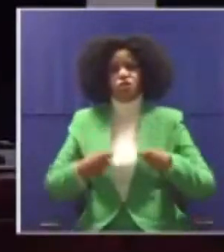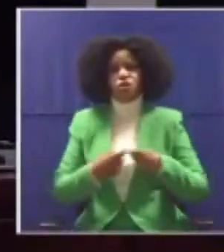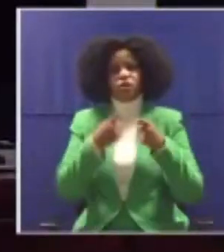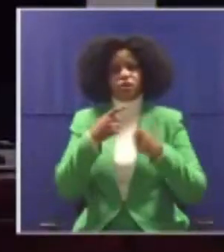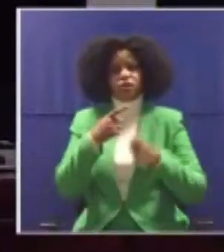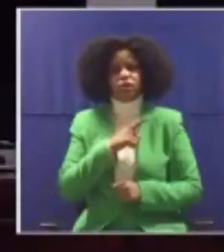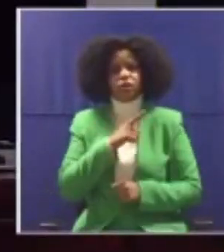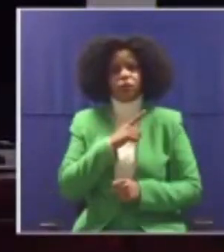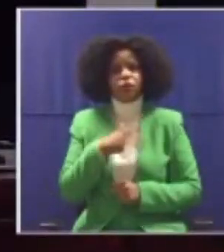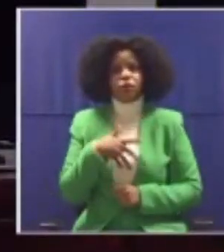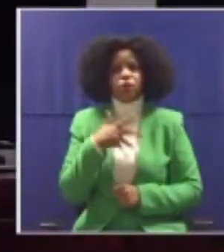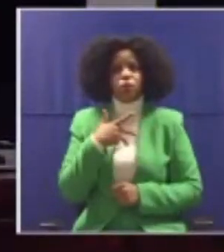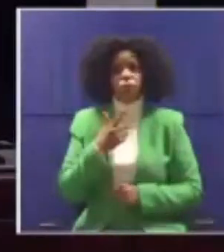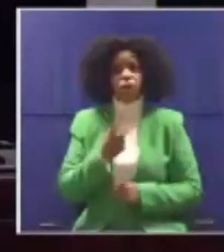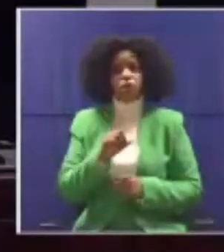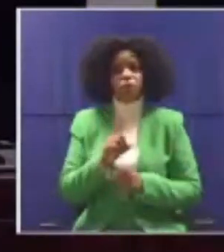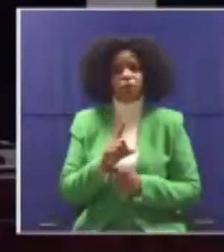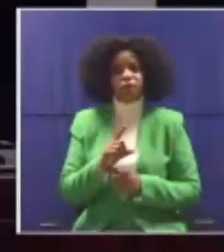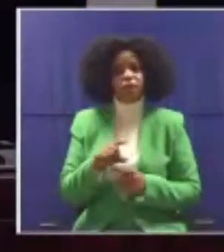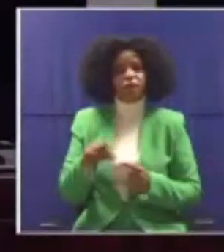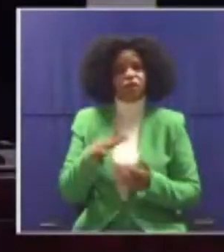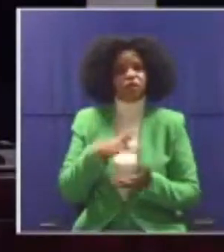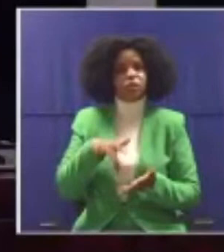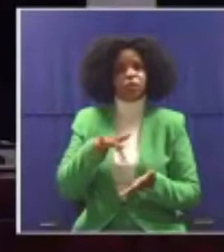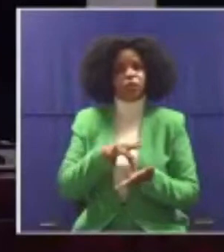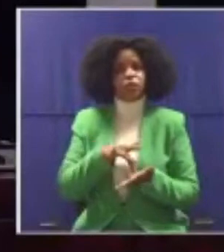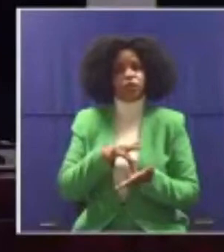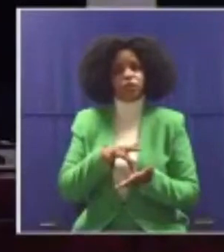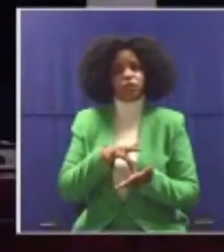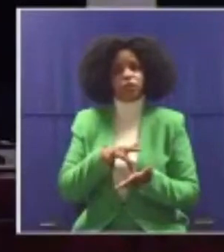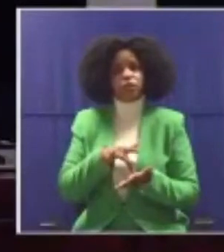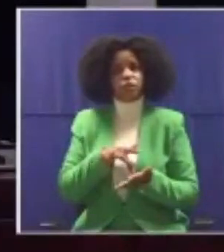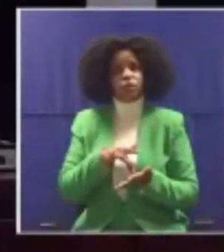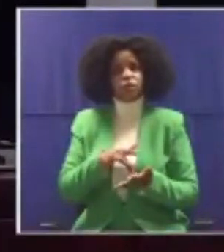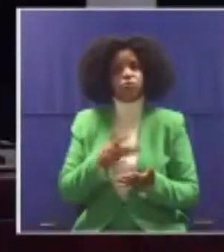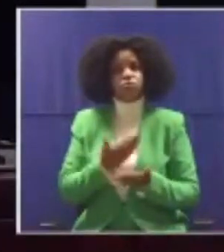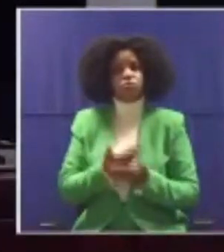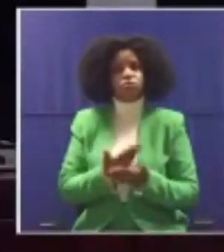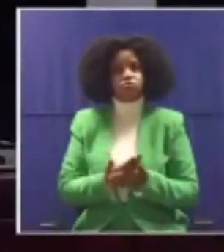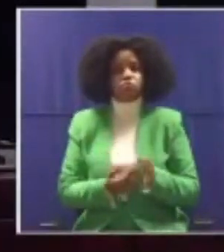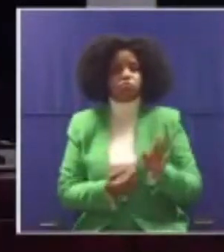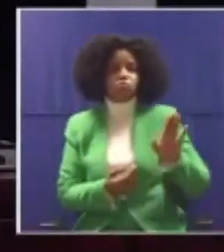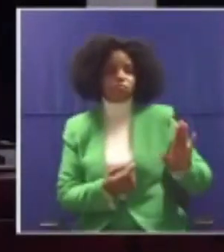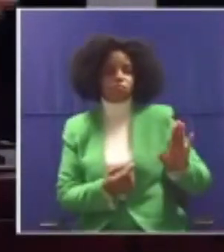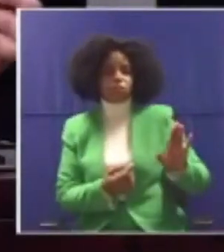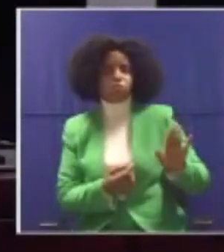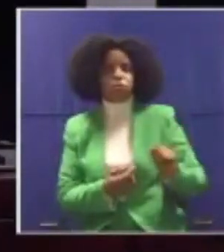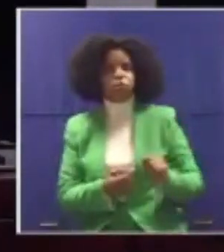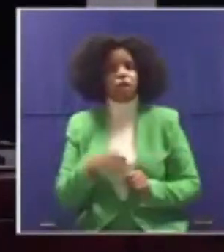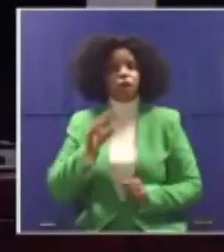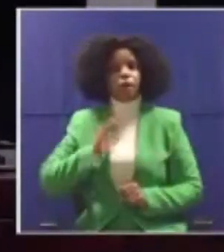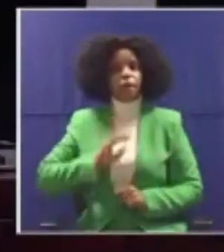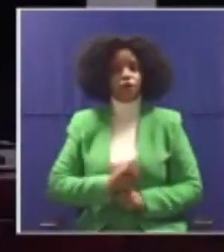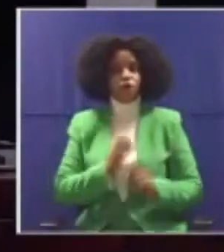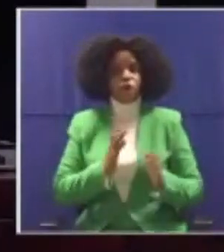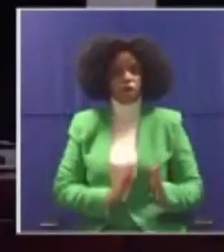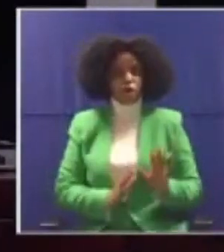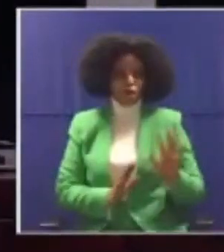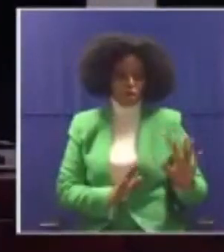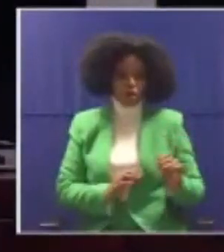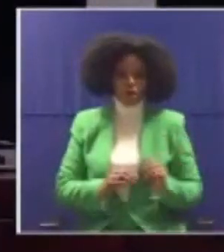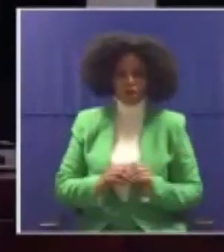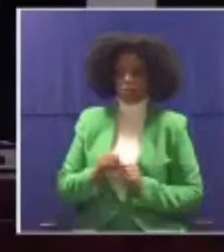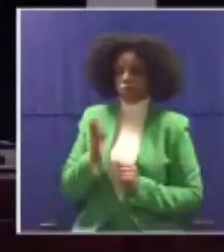spoils, basically. You know, you can have a mayor position and have a deputy. In